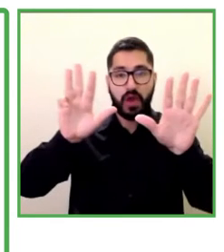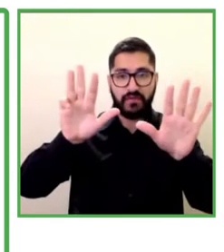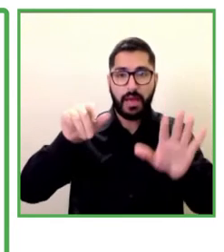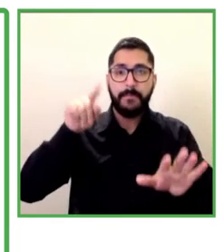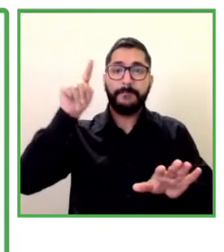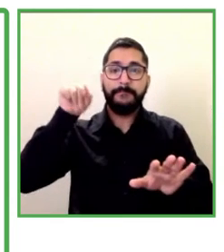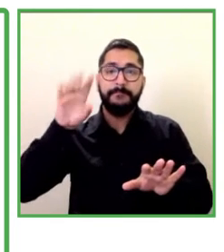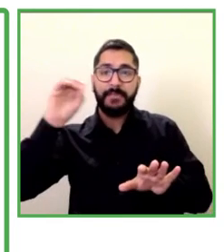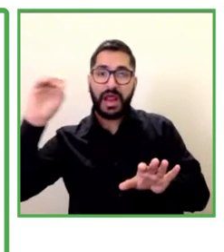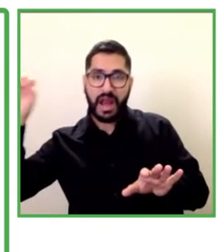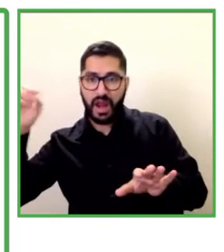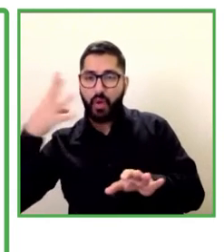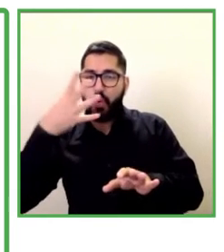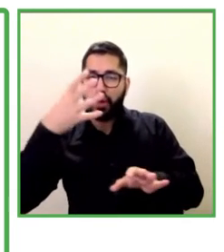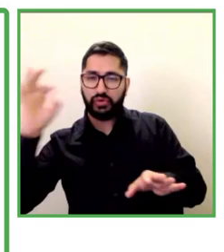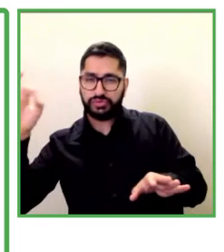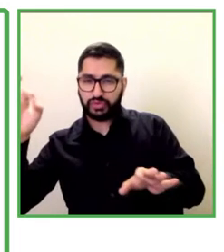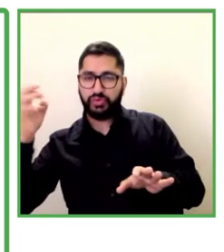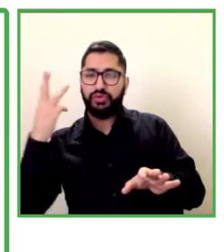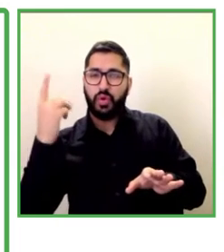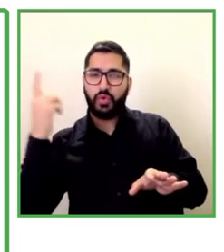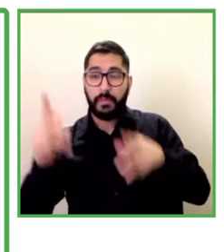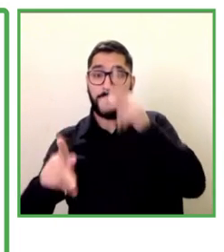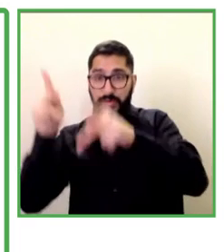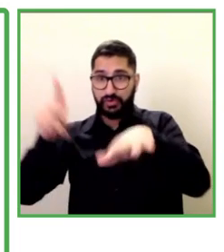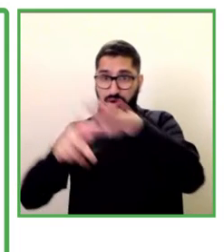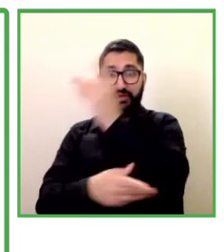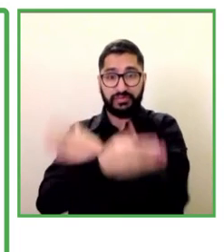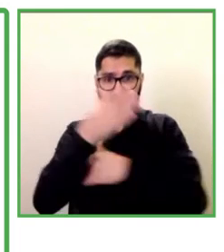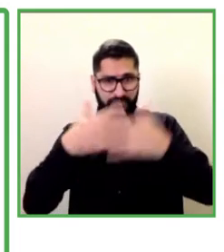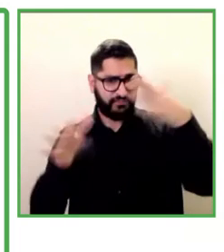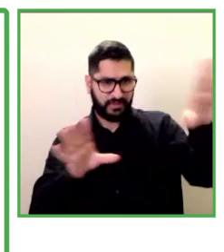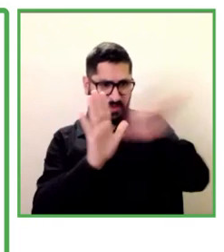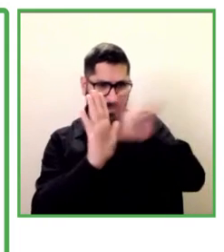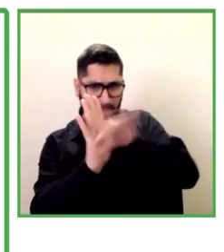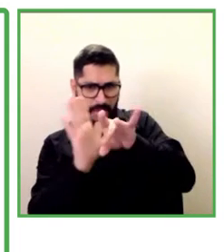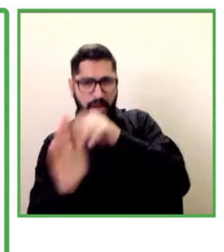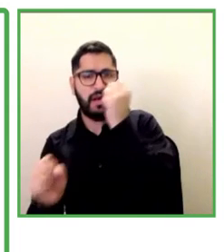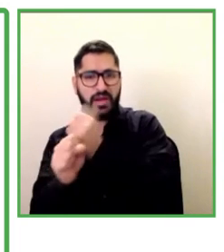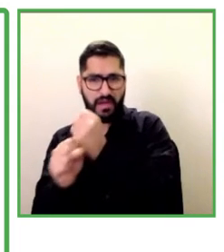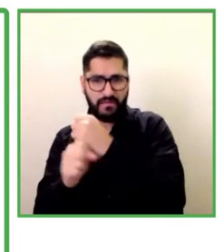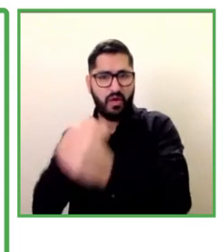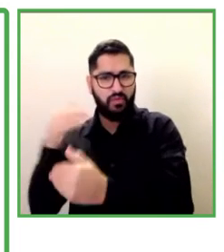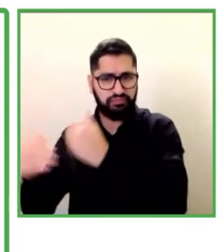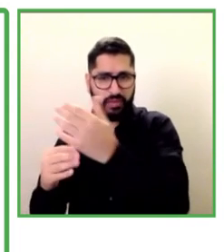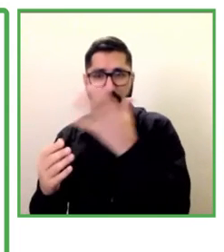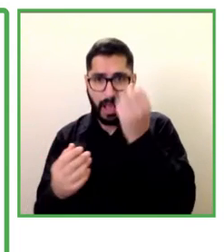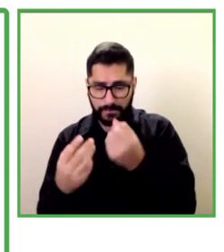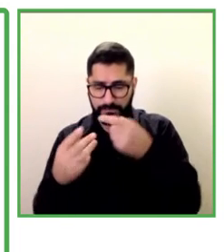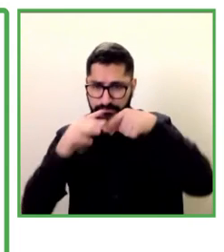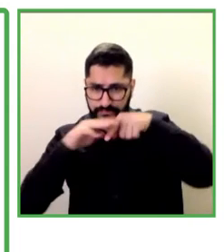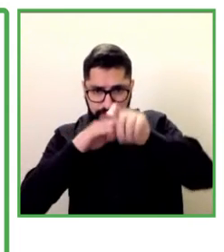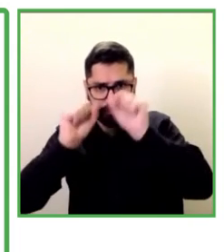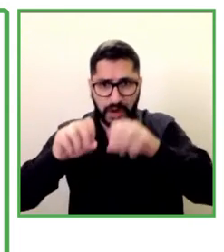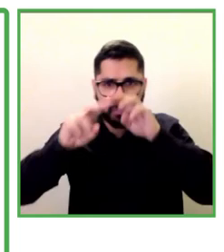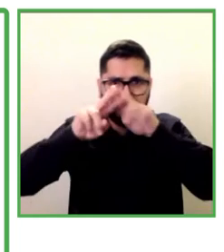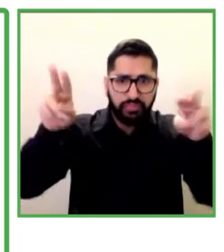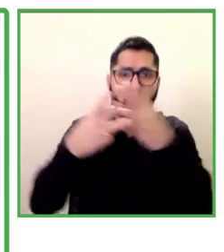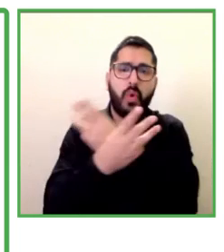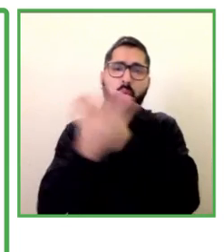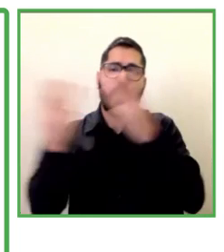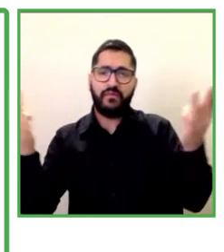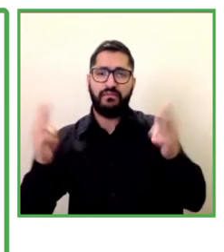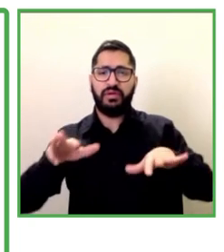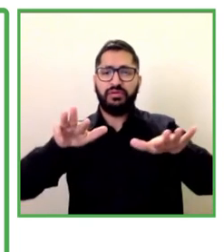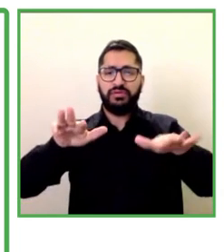9,431 people at the end of 2020, and up to now we have more than 19,000 users logged in, registered in our